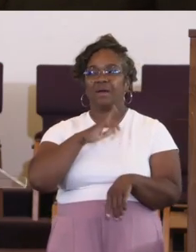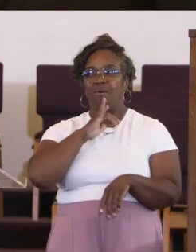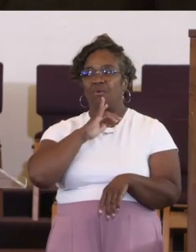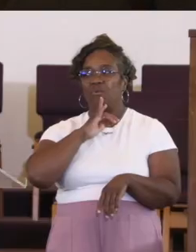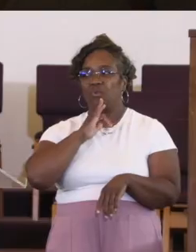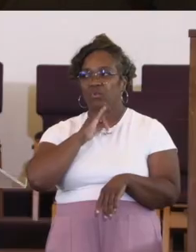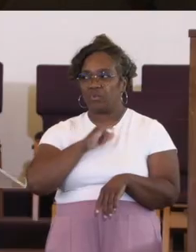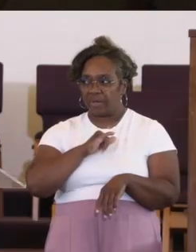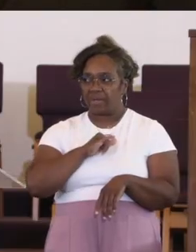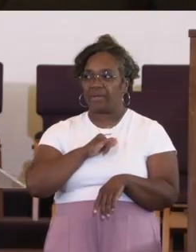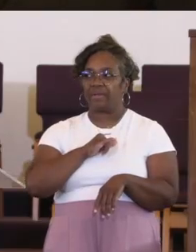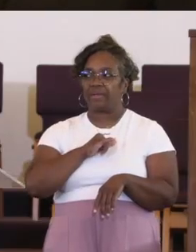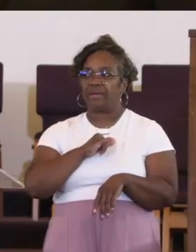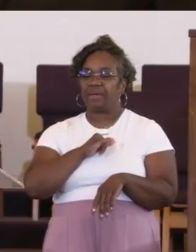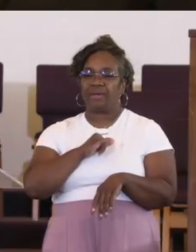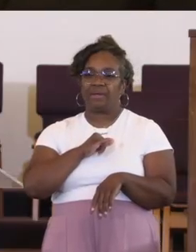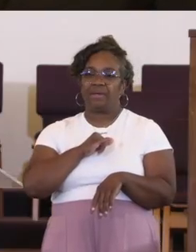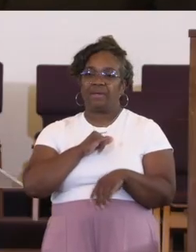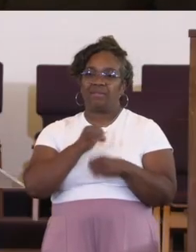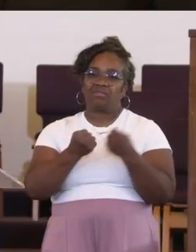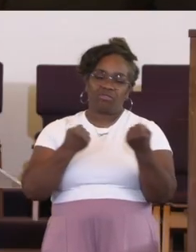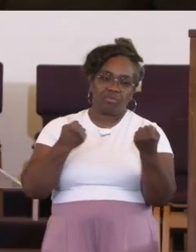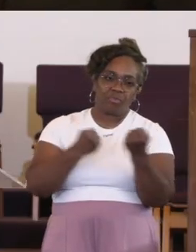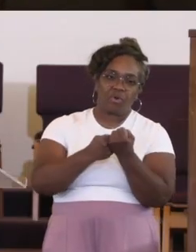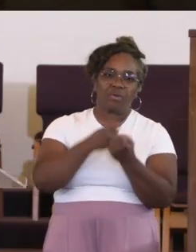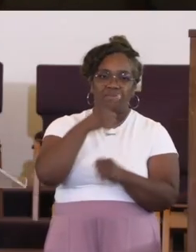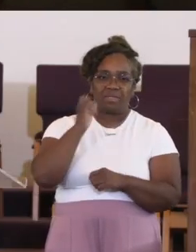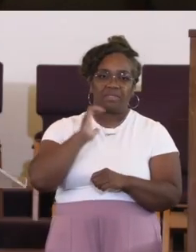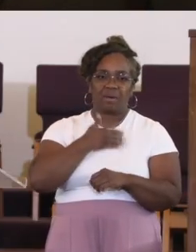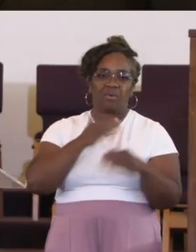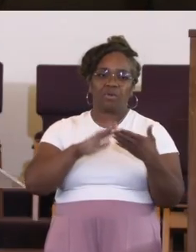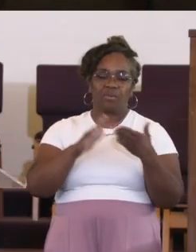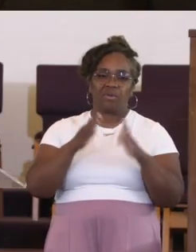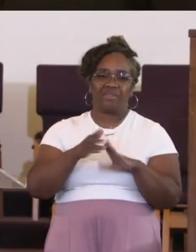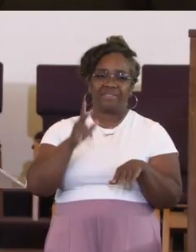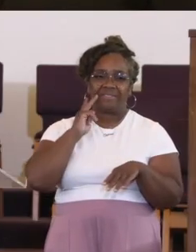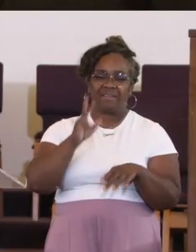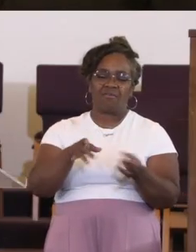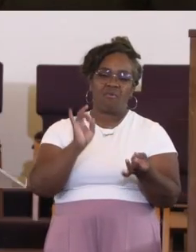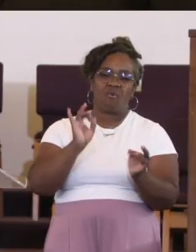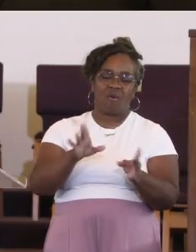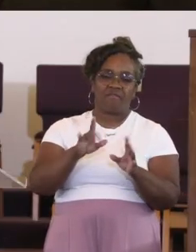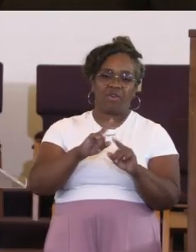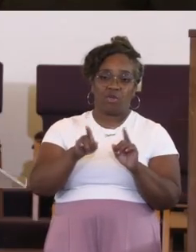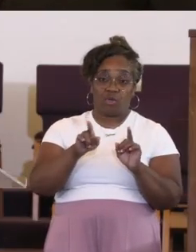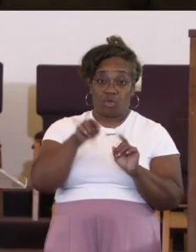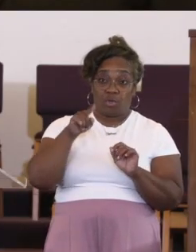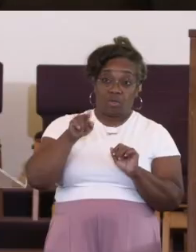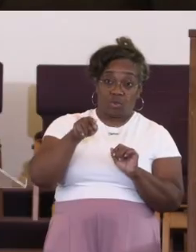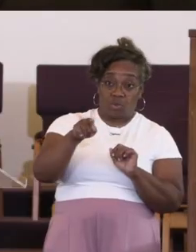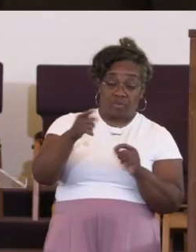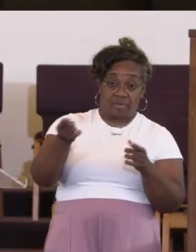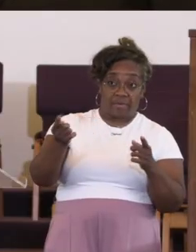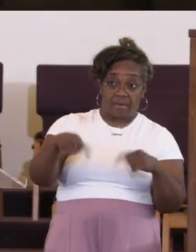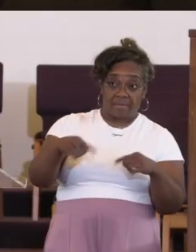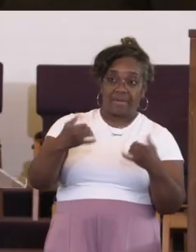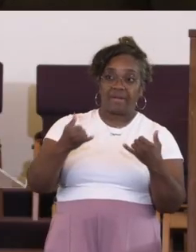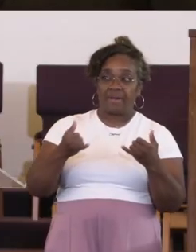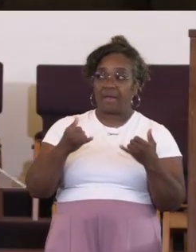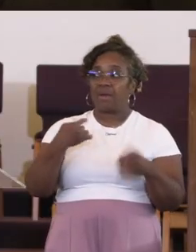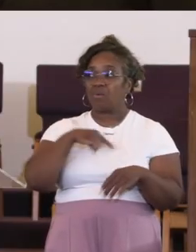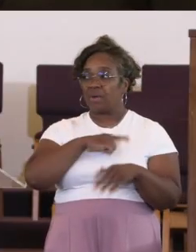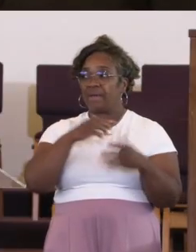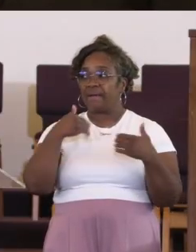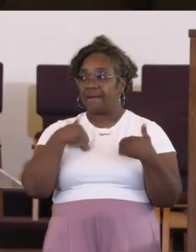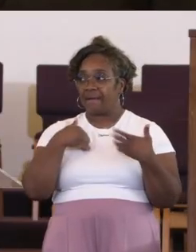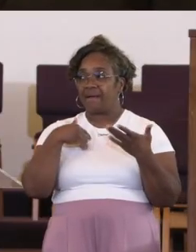that, you know, because our community has seen such devastation, and you have come in, and now we have a study going